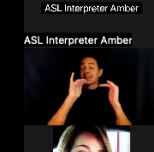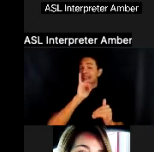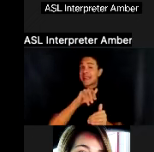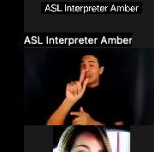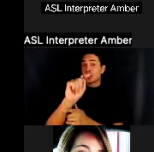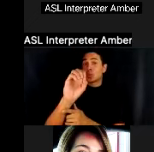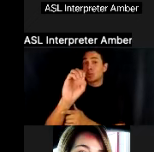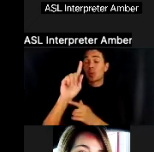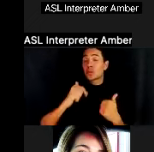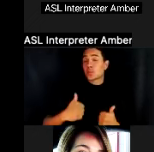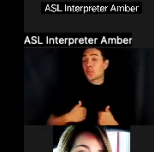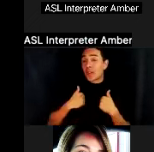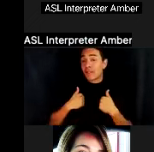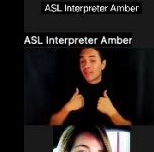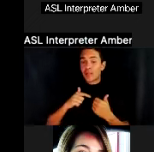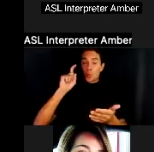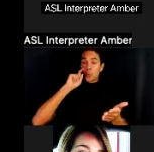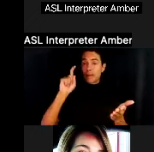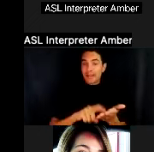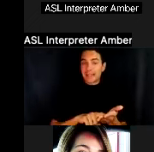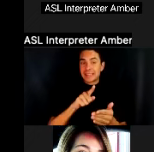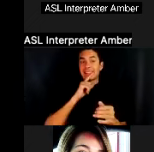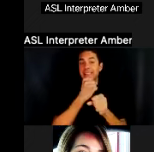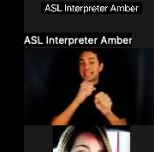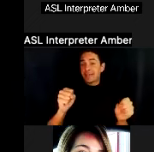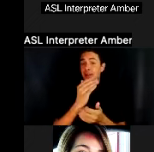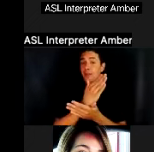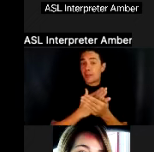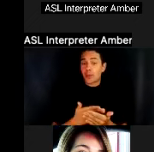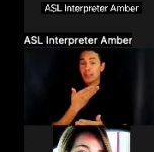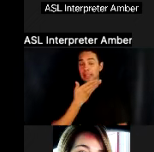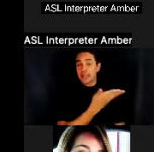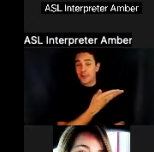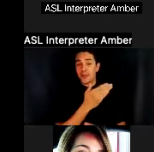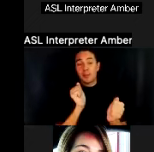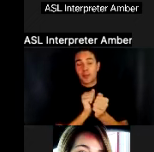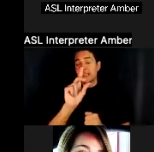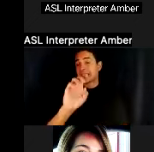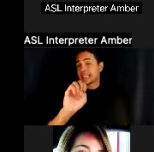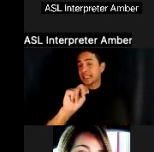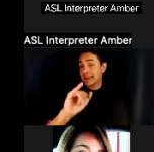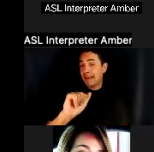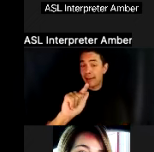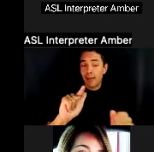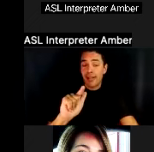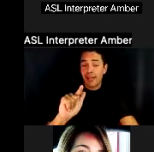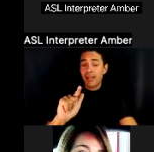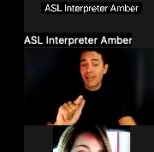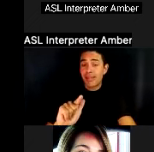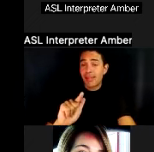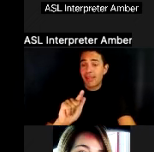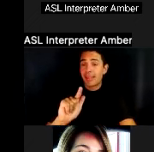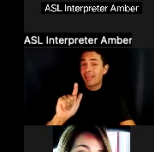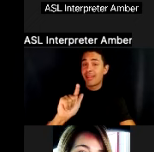some, right? Like recognizing that there's a safety component here too with denial. So there's